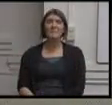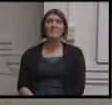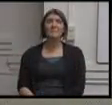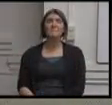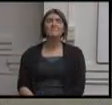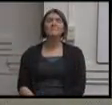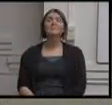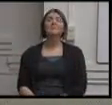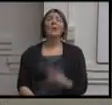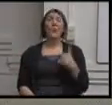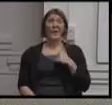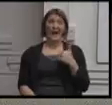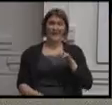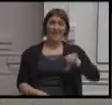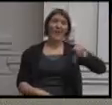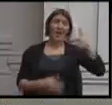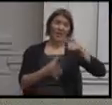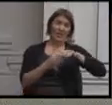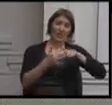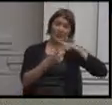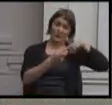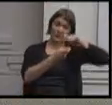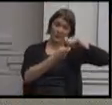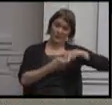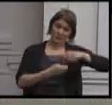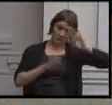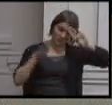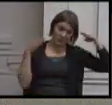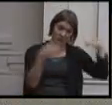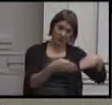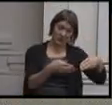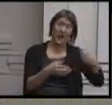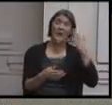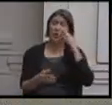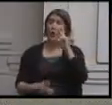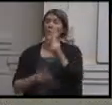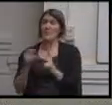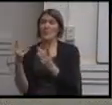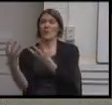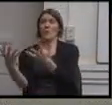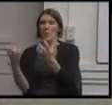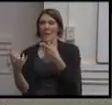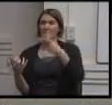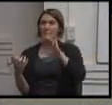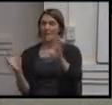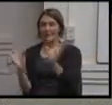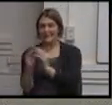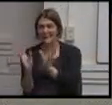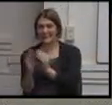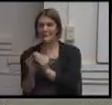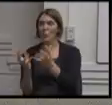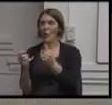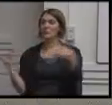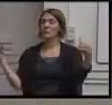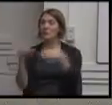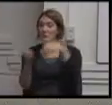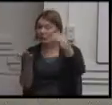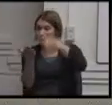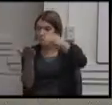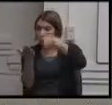And we do have a lot of stuff to talk about, and I know there are a lot of people that would like public forums,